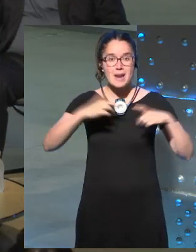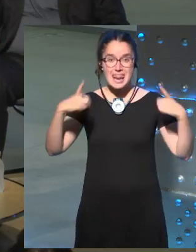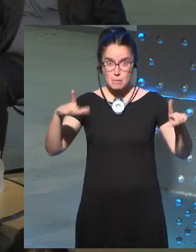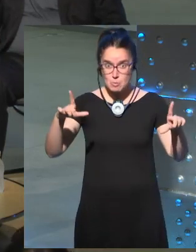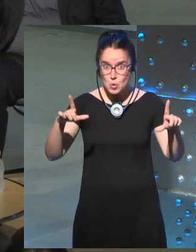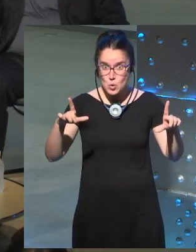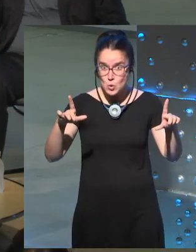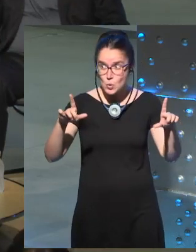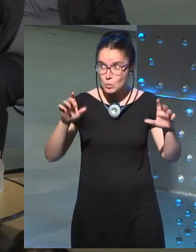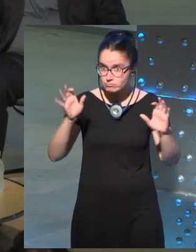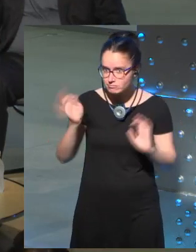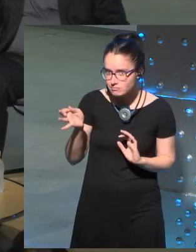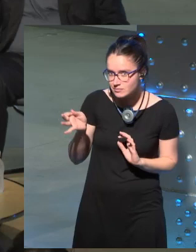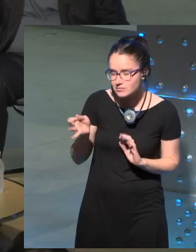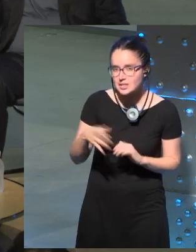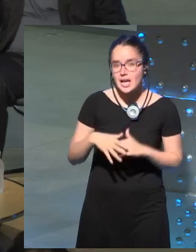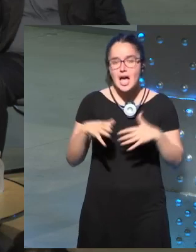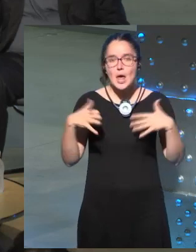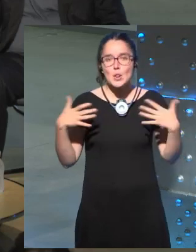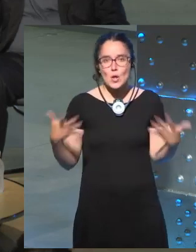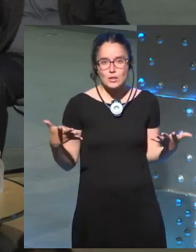called Liverpool.